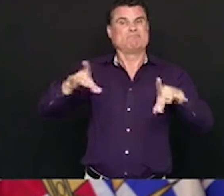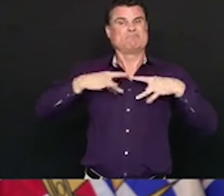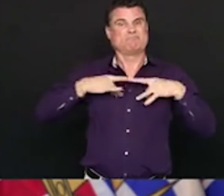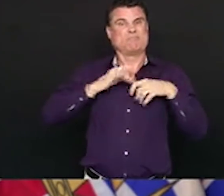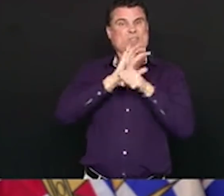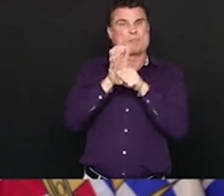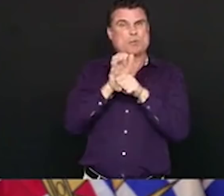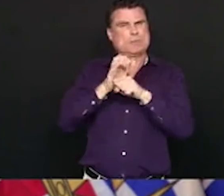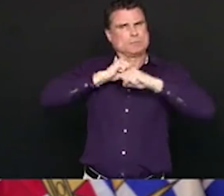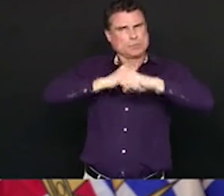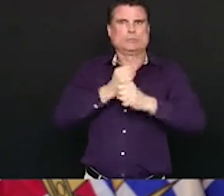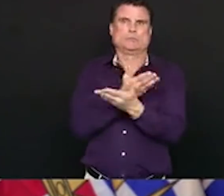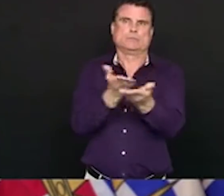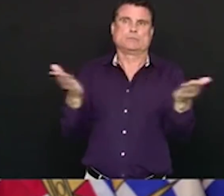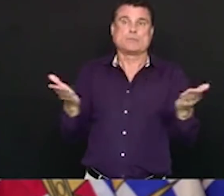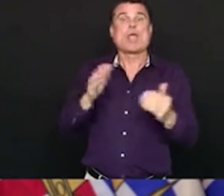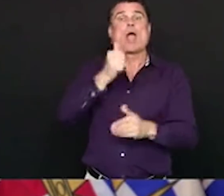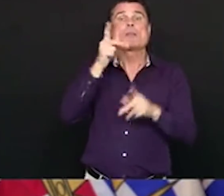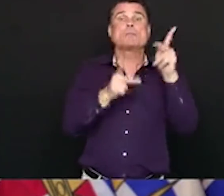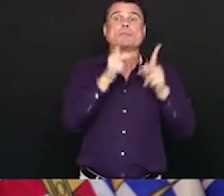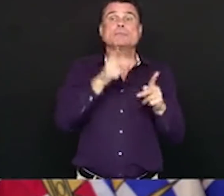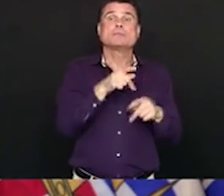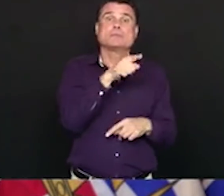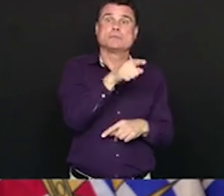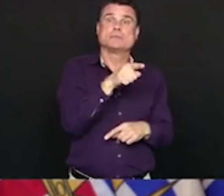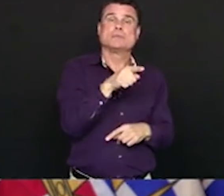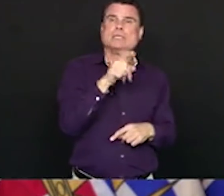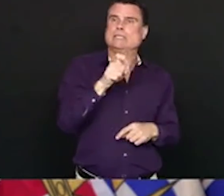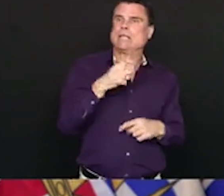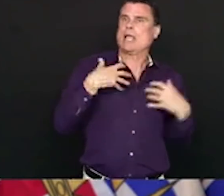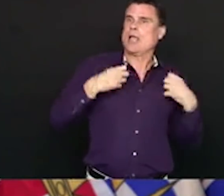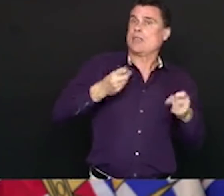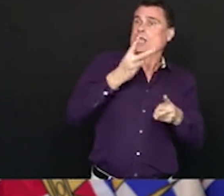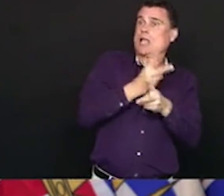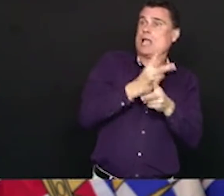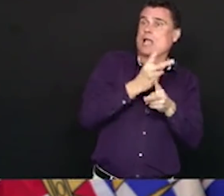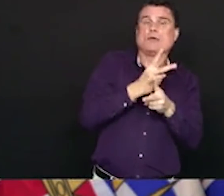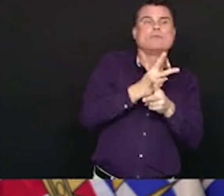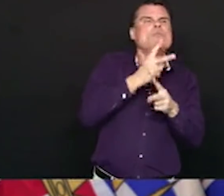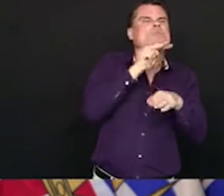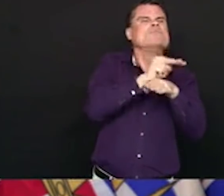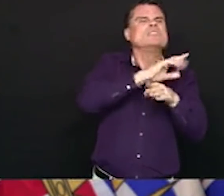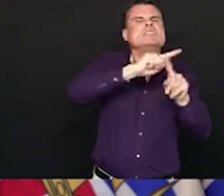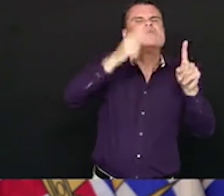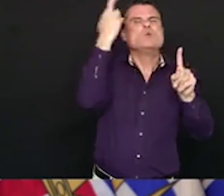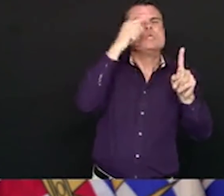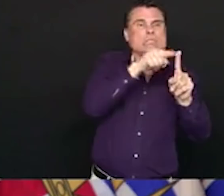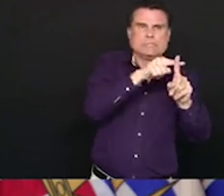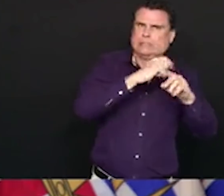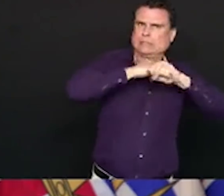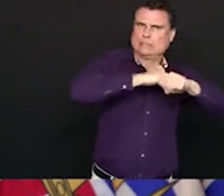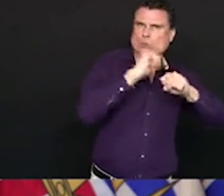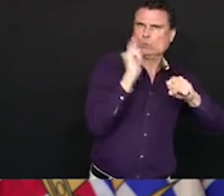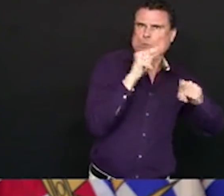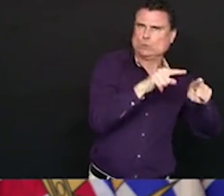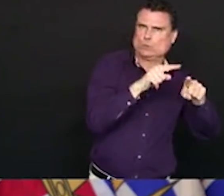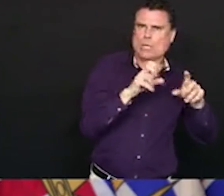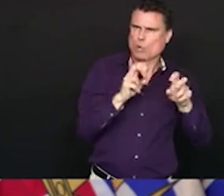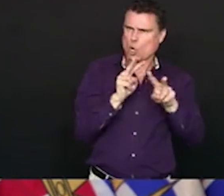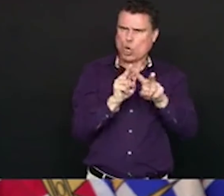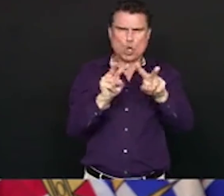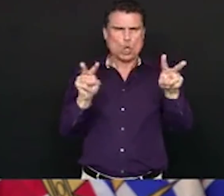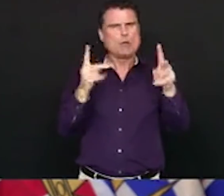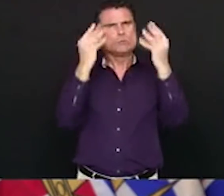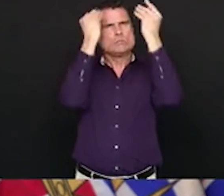So it's the details are things we're working out right now, but it's going to be a fine balance,